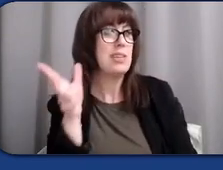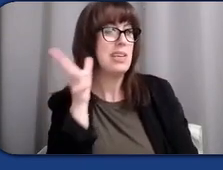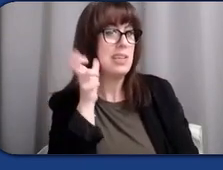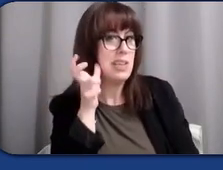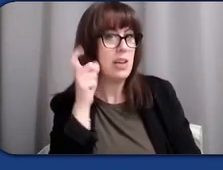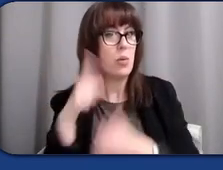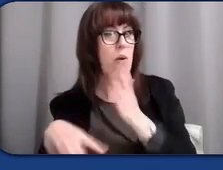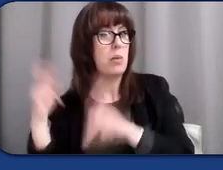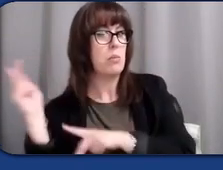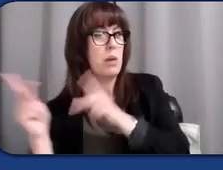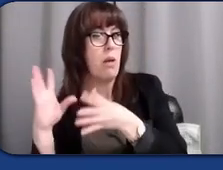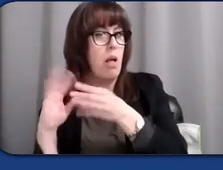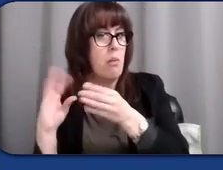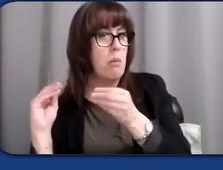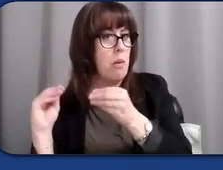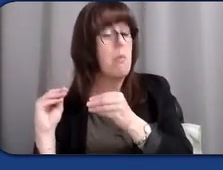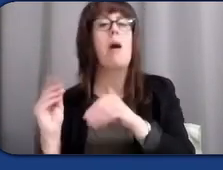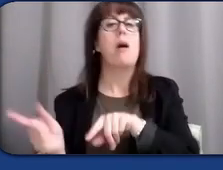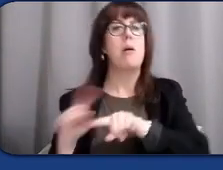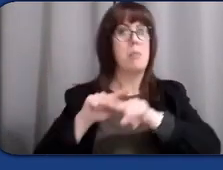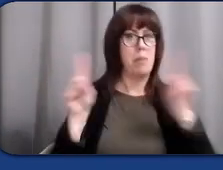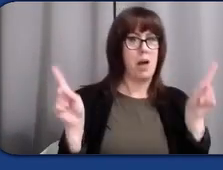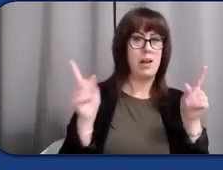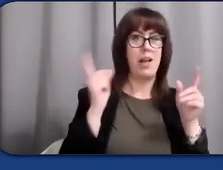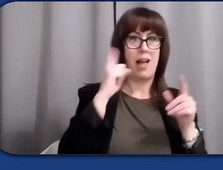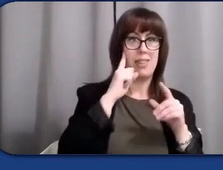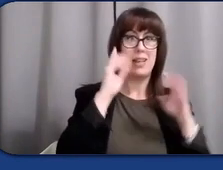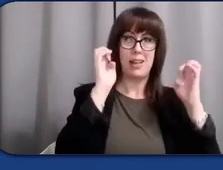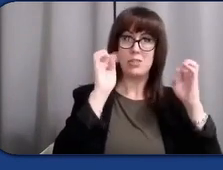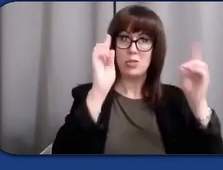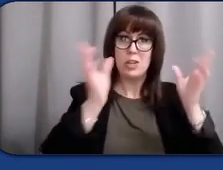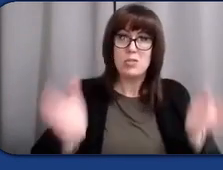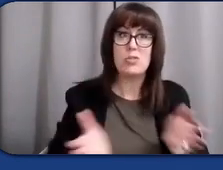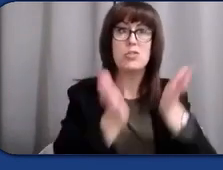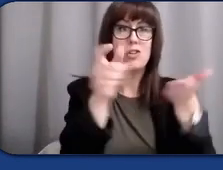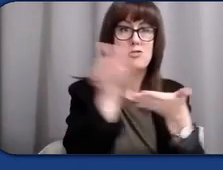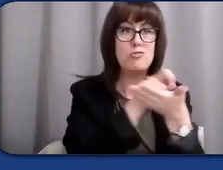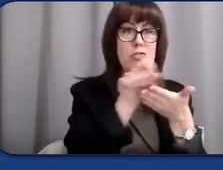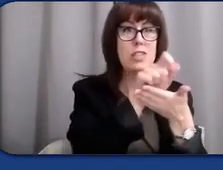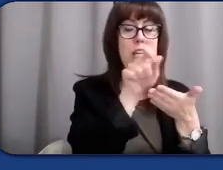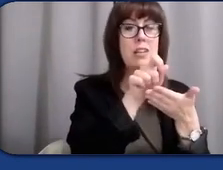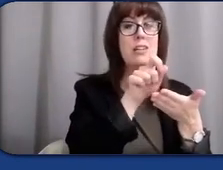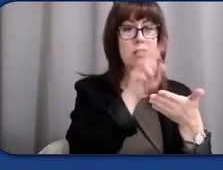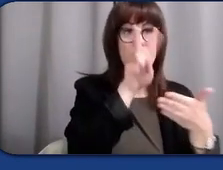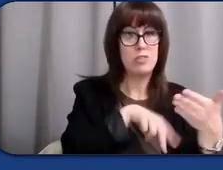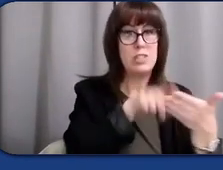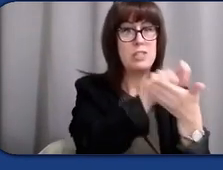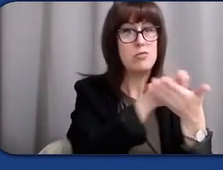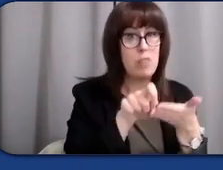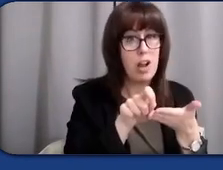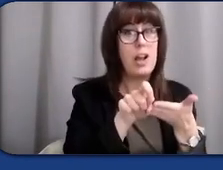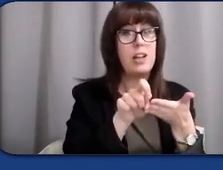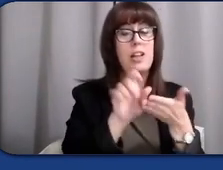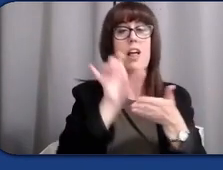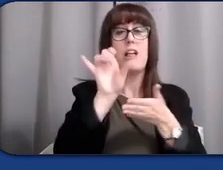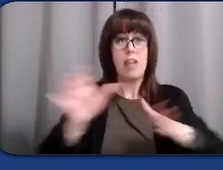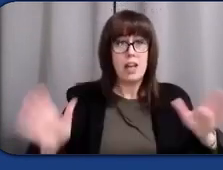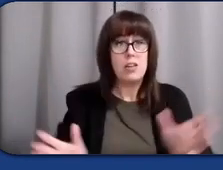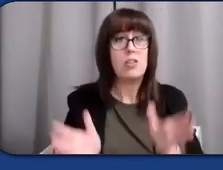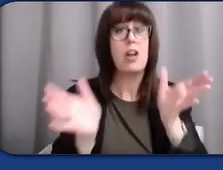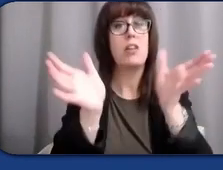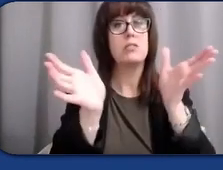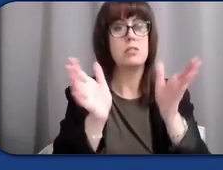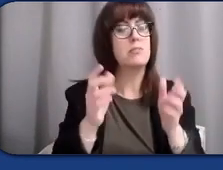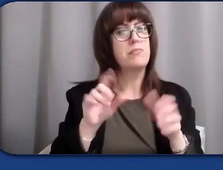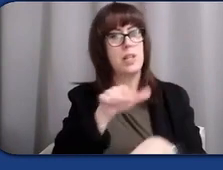education, we can't achieve that. So I believe that pushing for education, and it's what a lot of us here, including